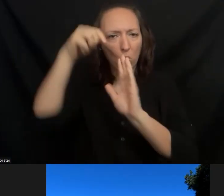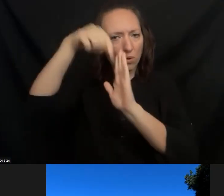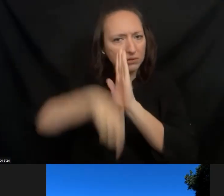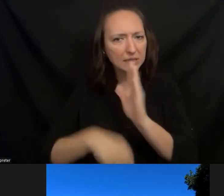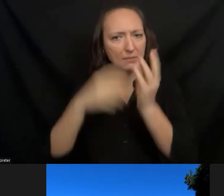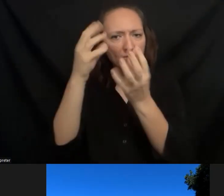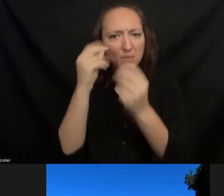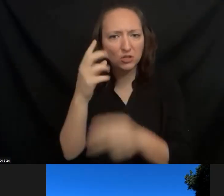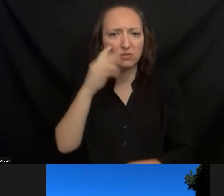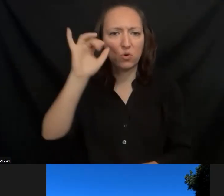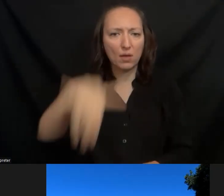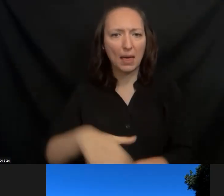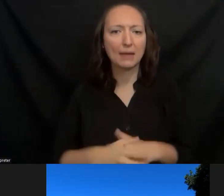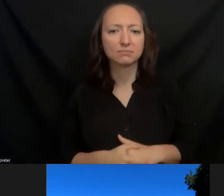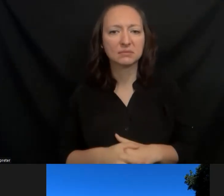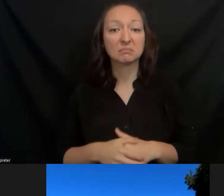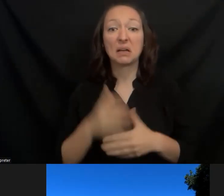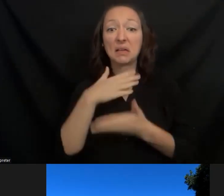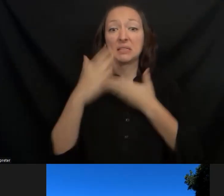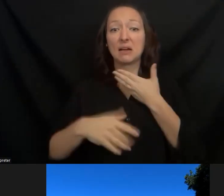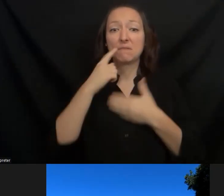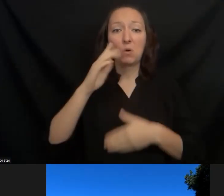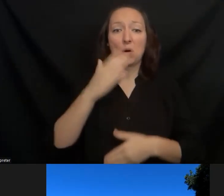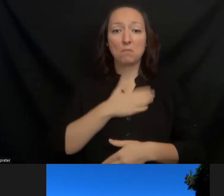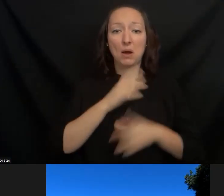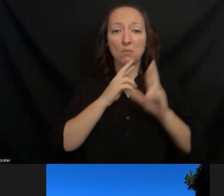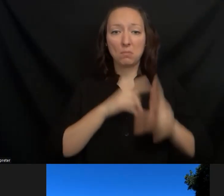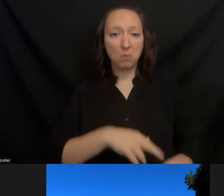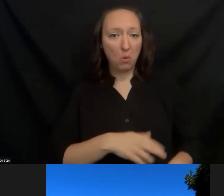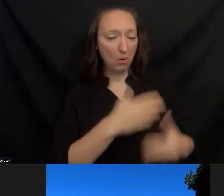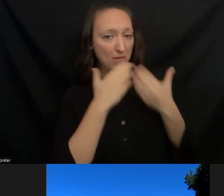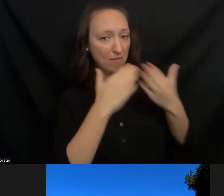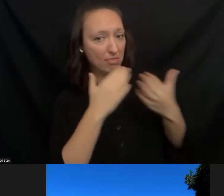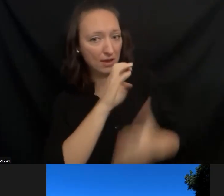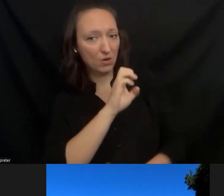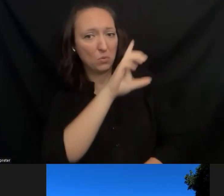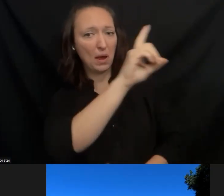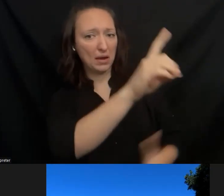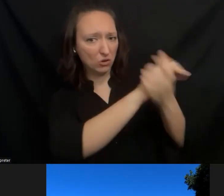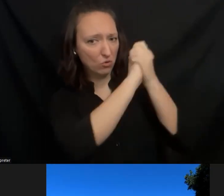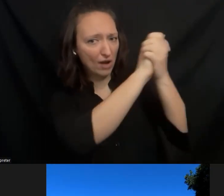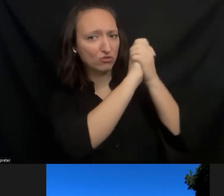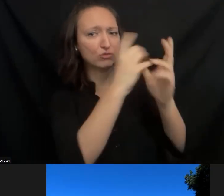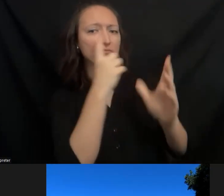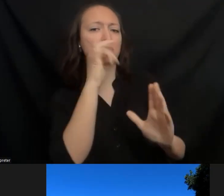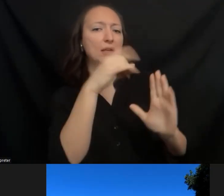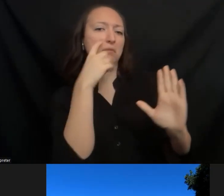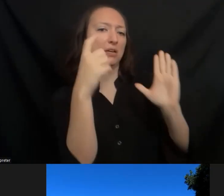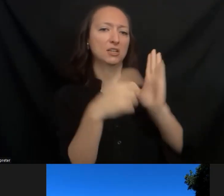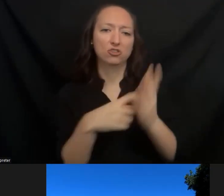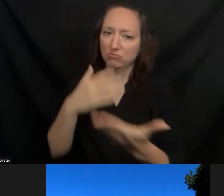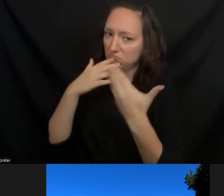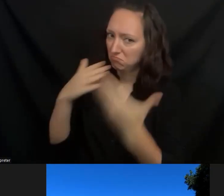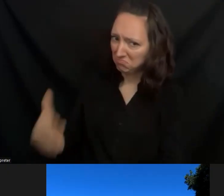Thanks, Ed, and congratulations on the recognition. Thank you. Well deserved. Does anybody have any questions or comments?